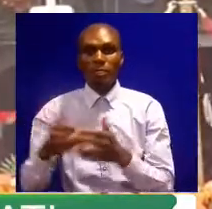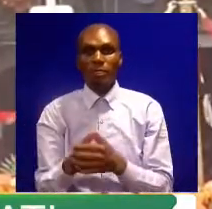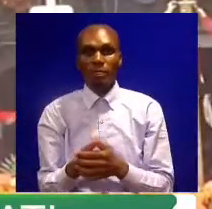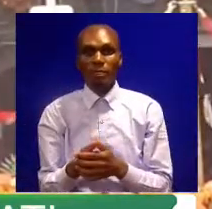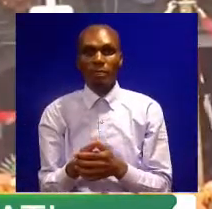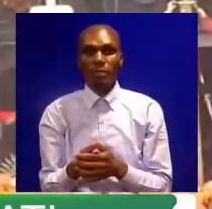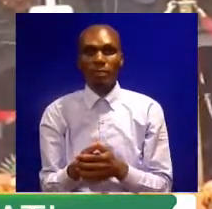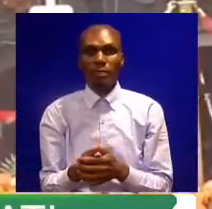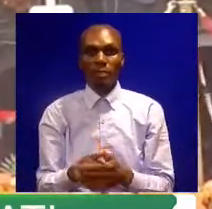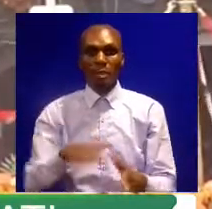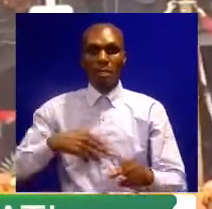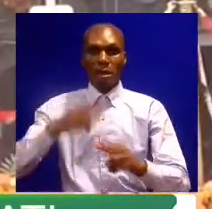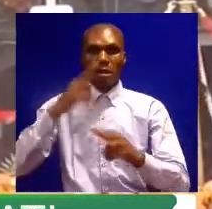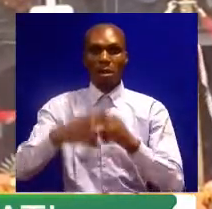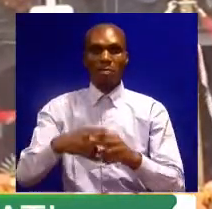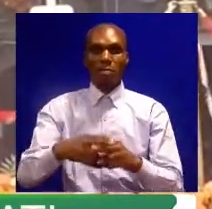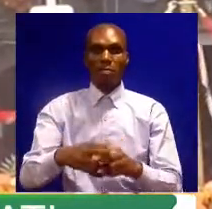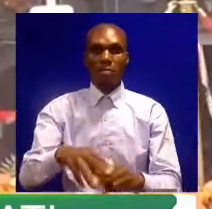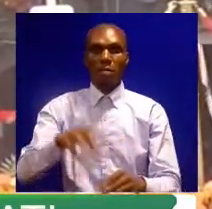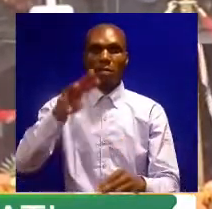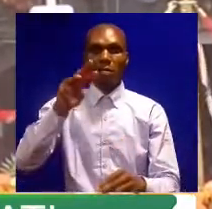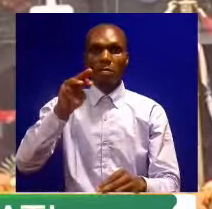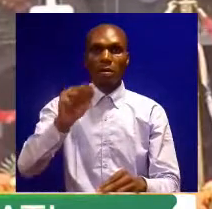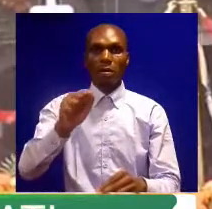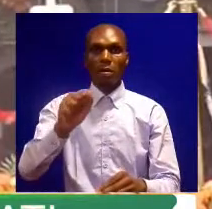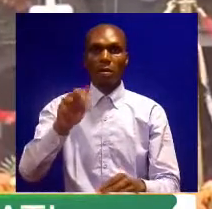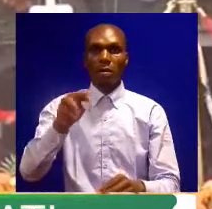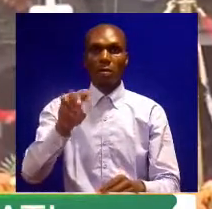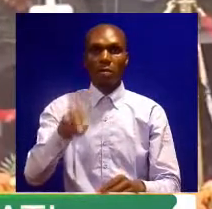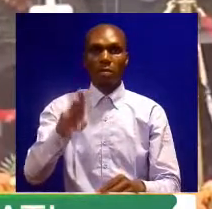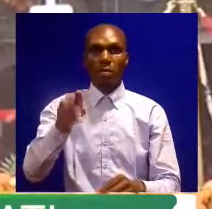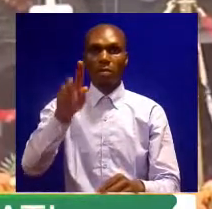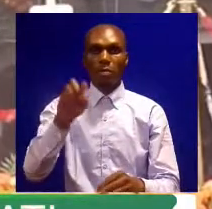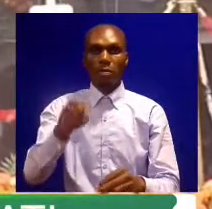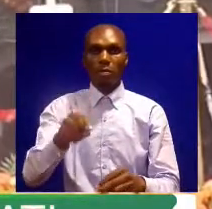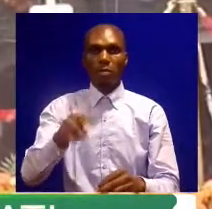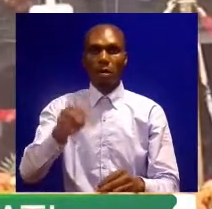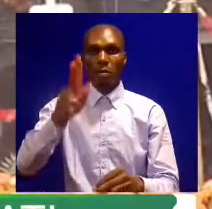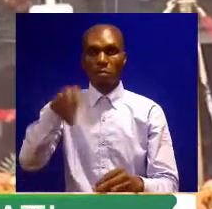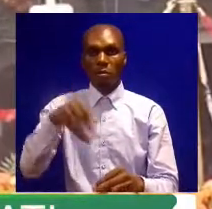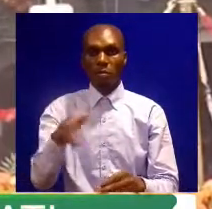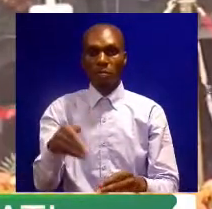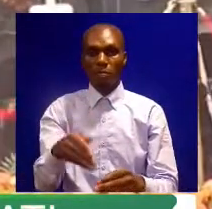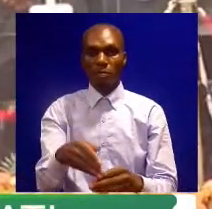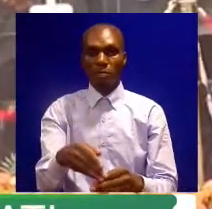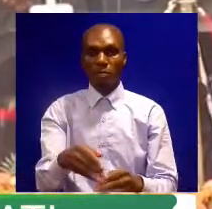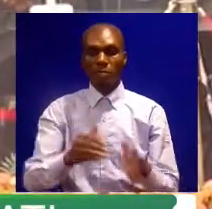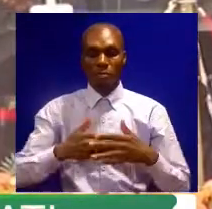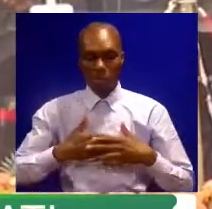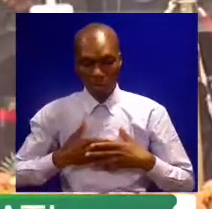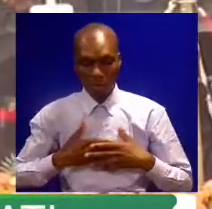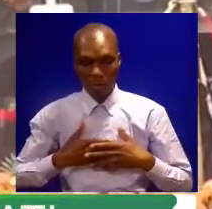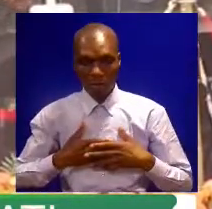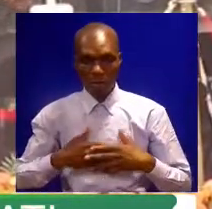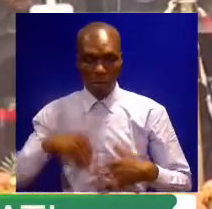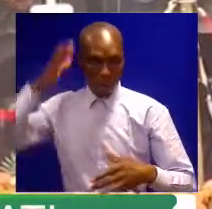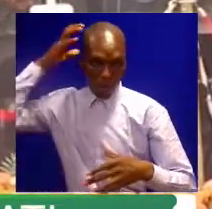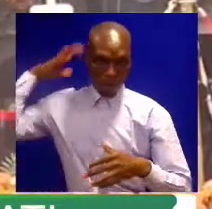My name is Dr. Manduku, Member of Parliament, Yaribari Masawa. Your Excellency